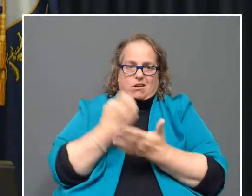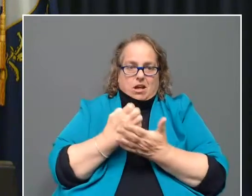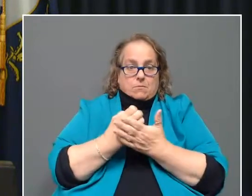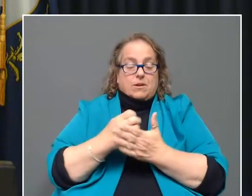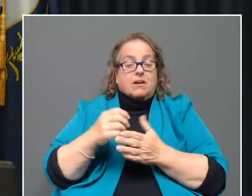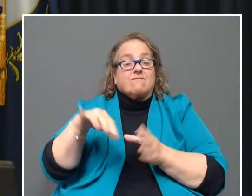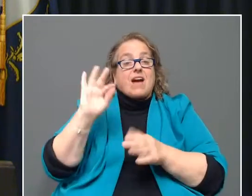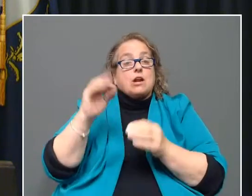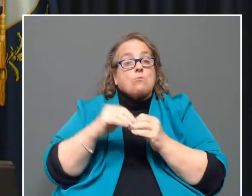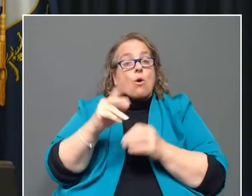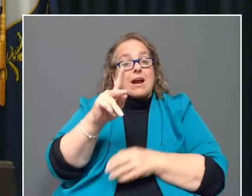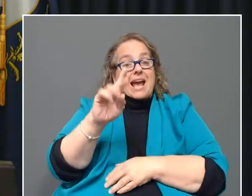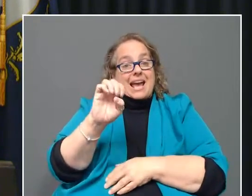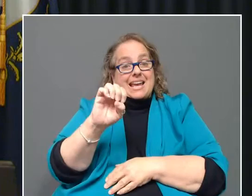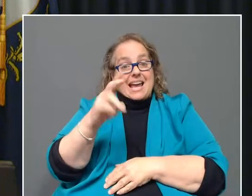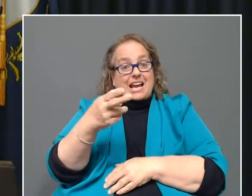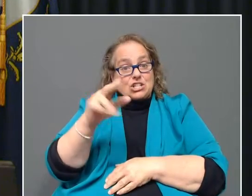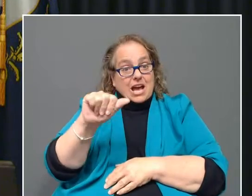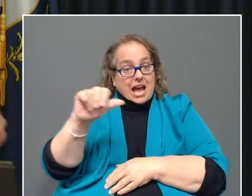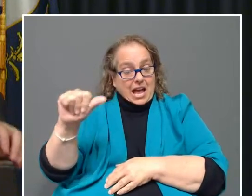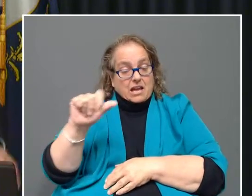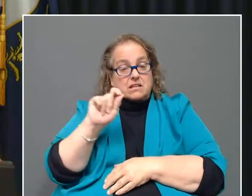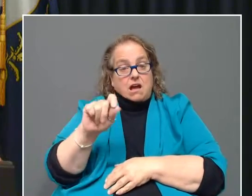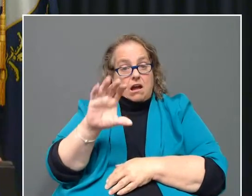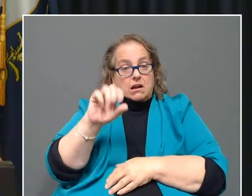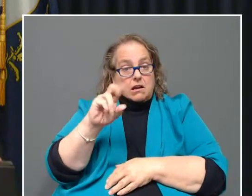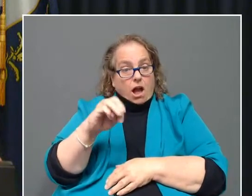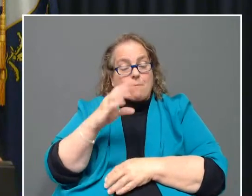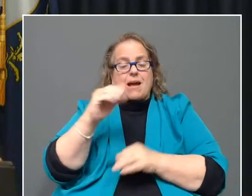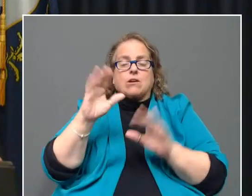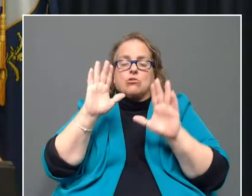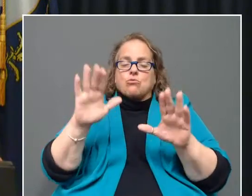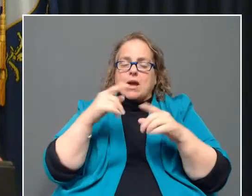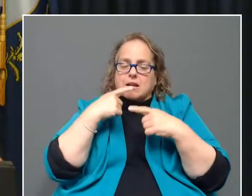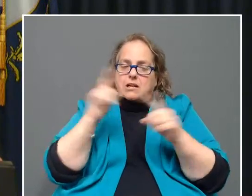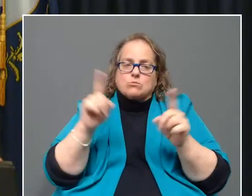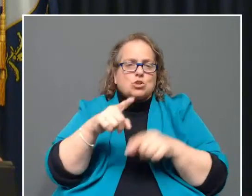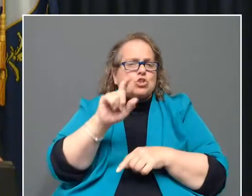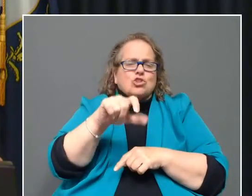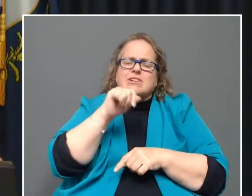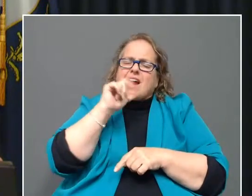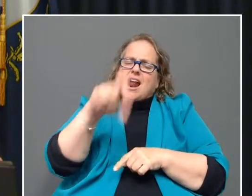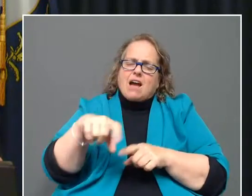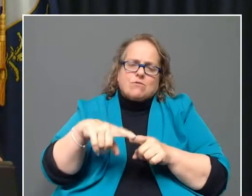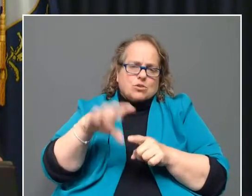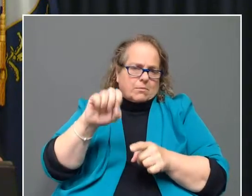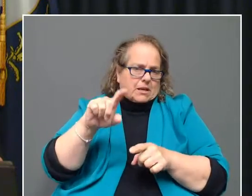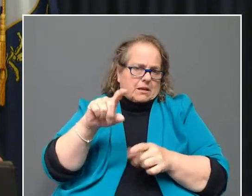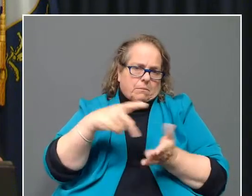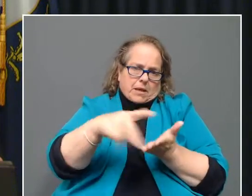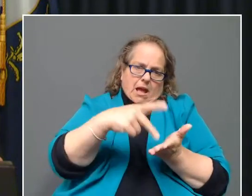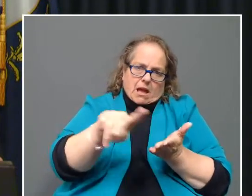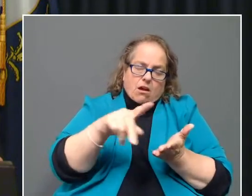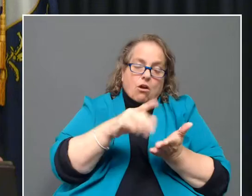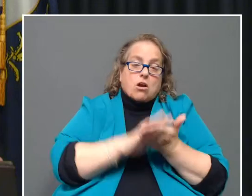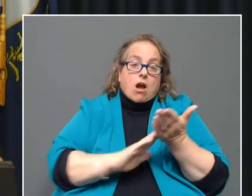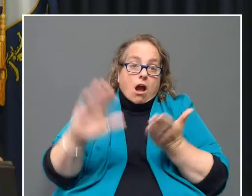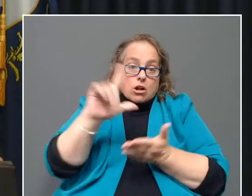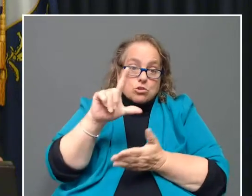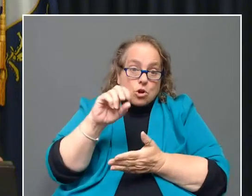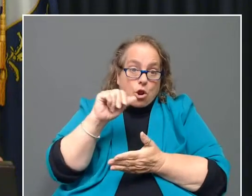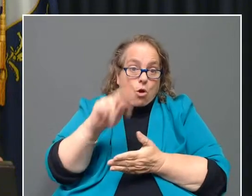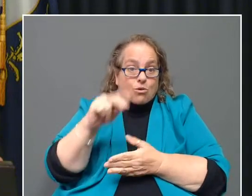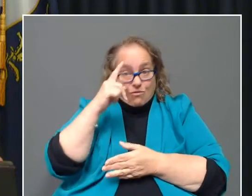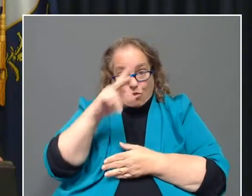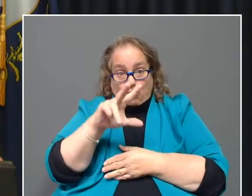kheaa.com, and a great announcement, because you shouldn't have to be paying off a college loan for 30 years